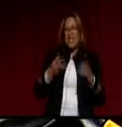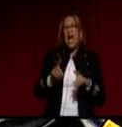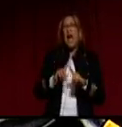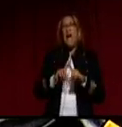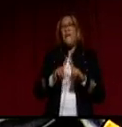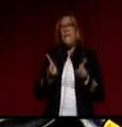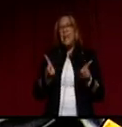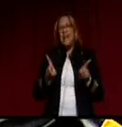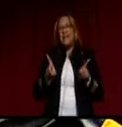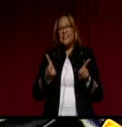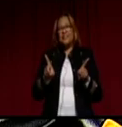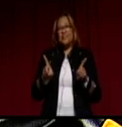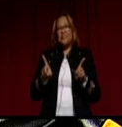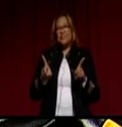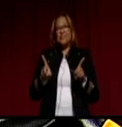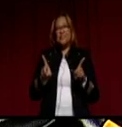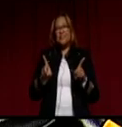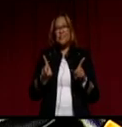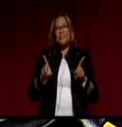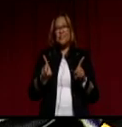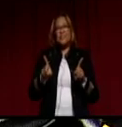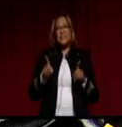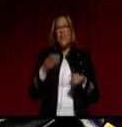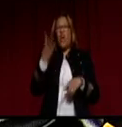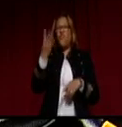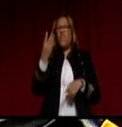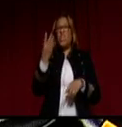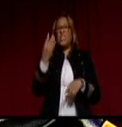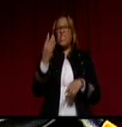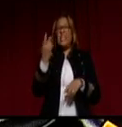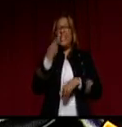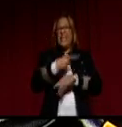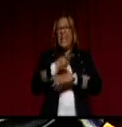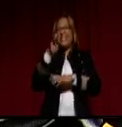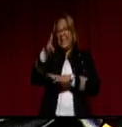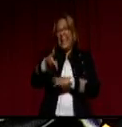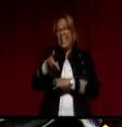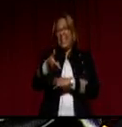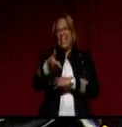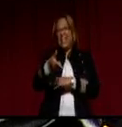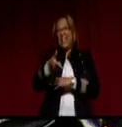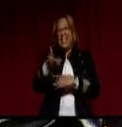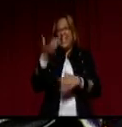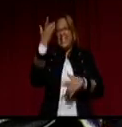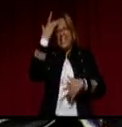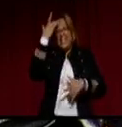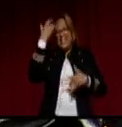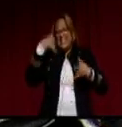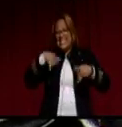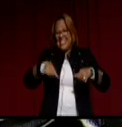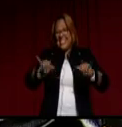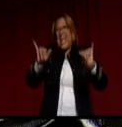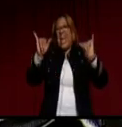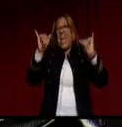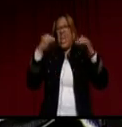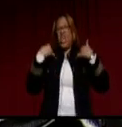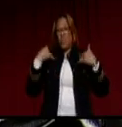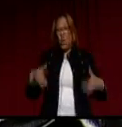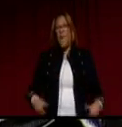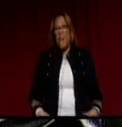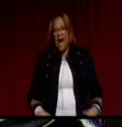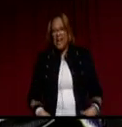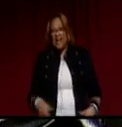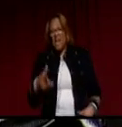what they found is that after 14 days, the virus can still persist in your body. They're finding more and more evidence that it can go